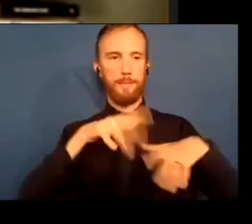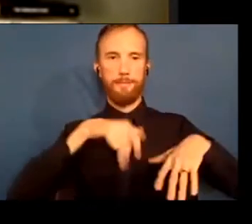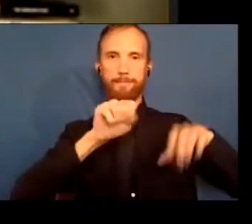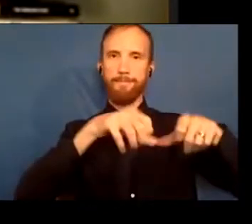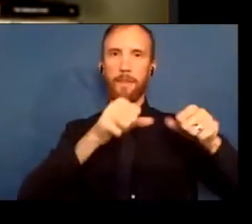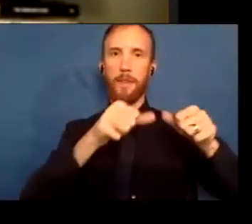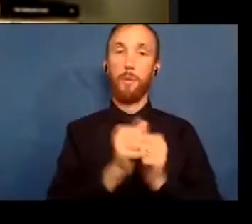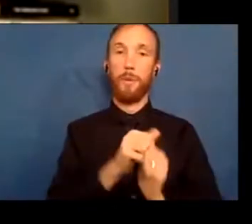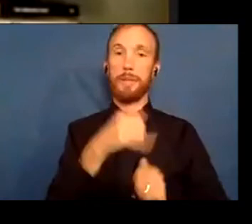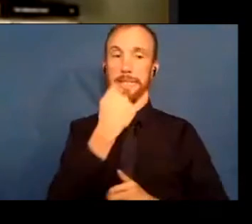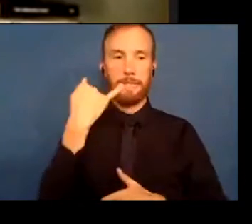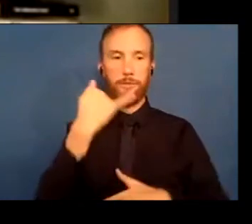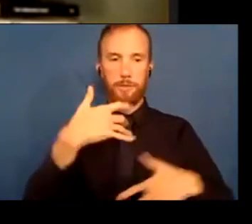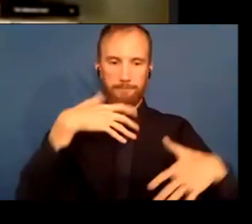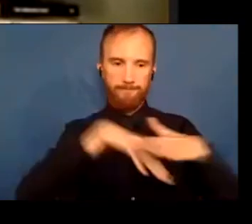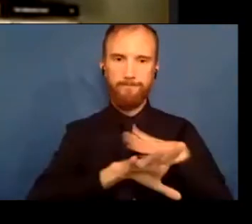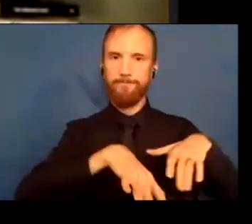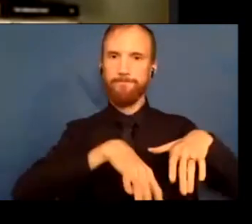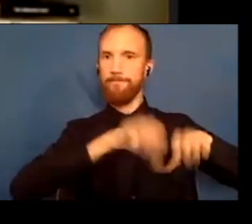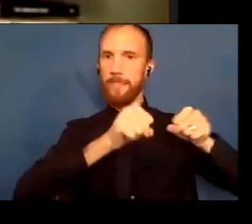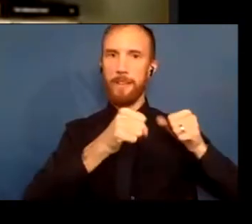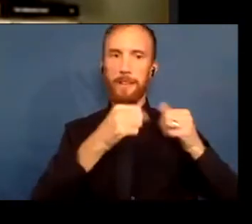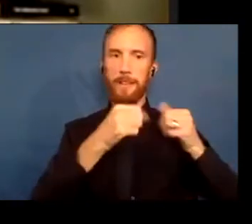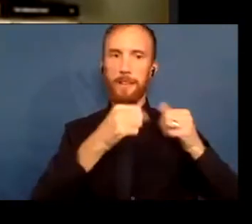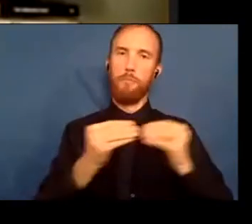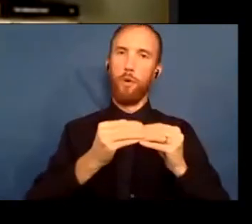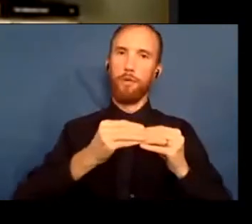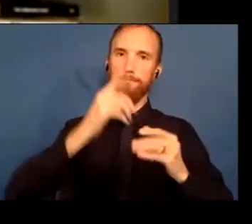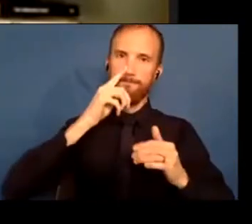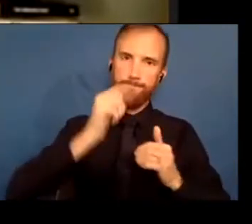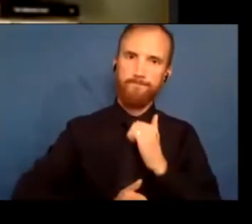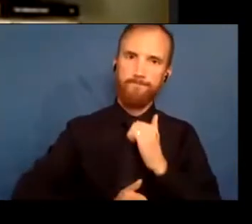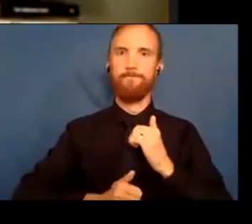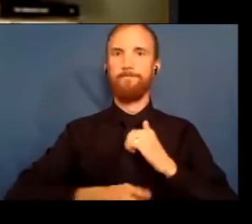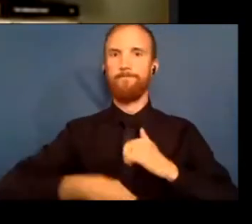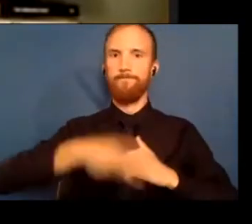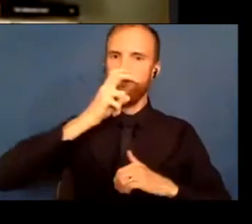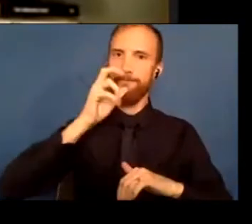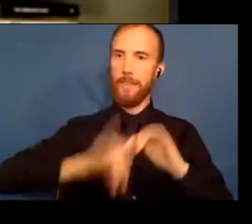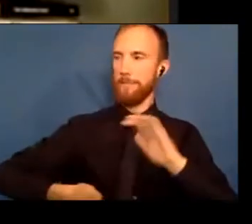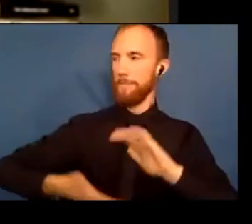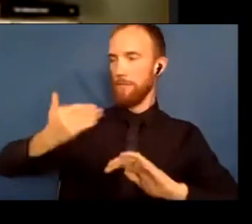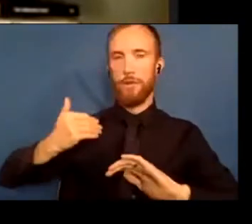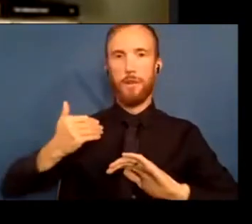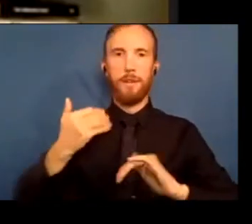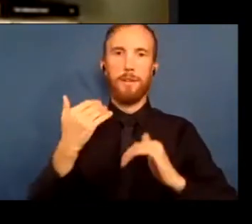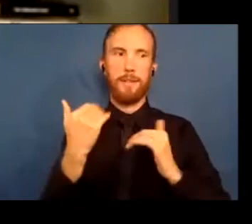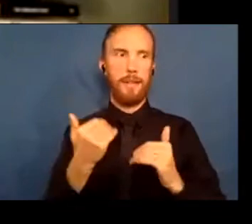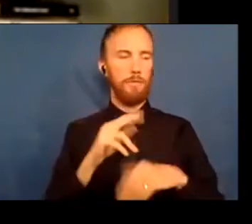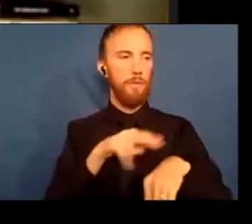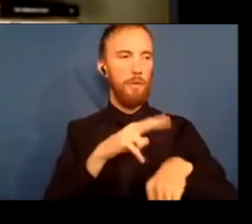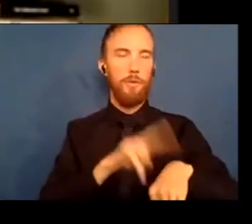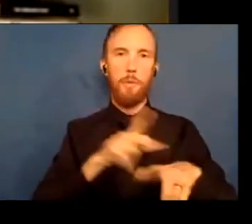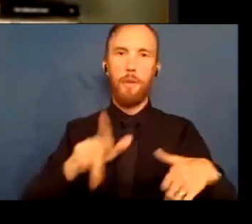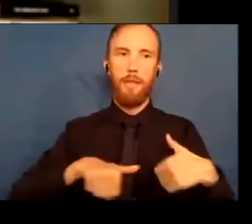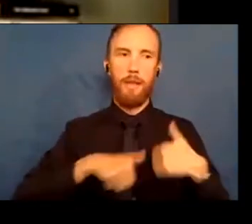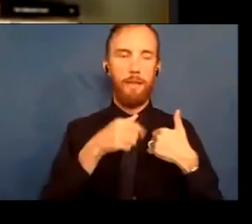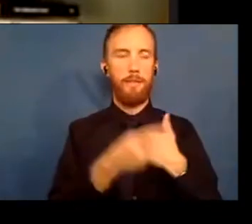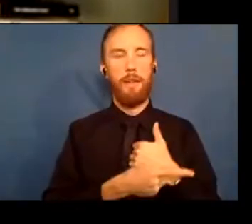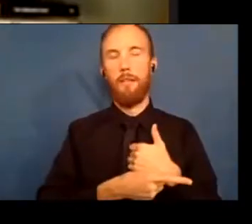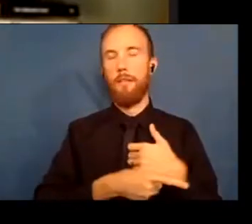fierce than before, making ordinary lives so hard in that part of the world.